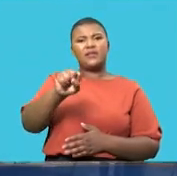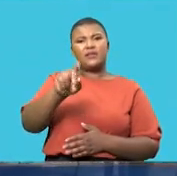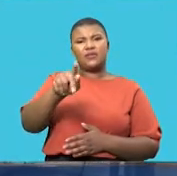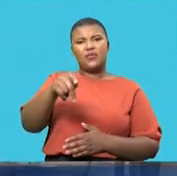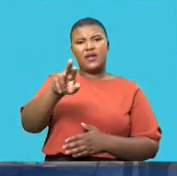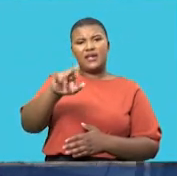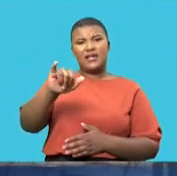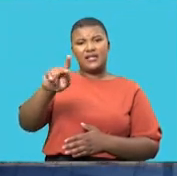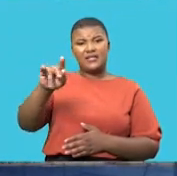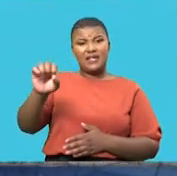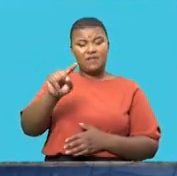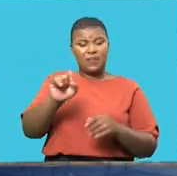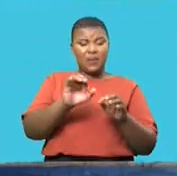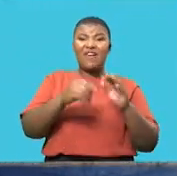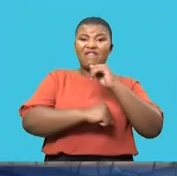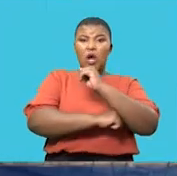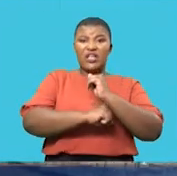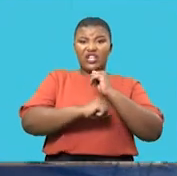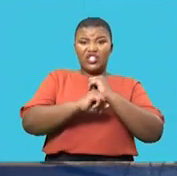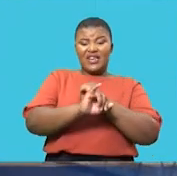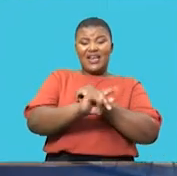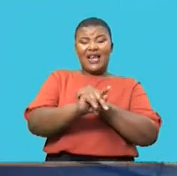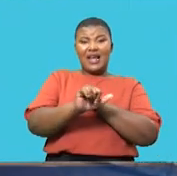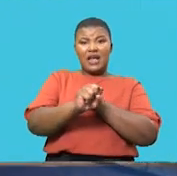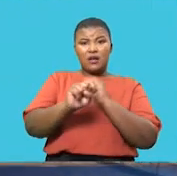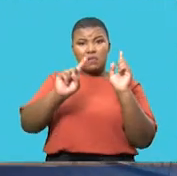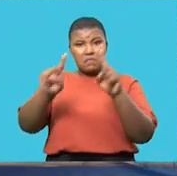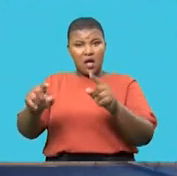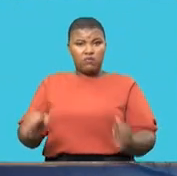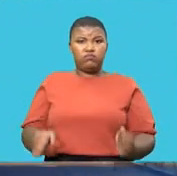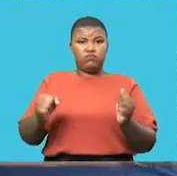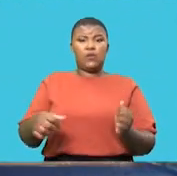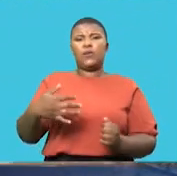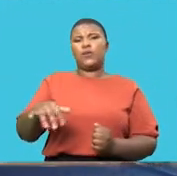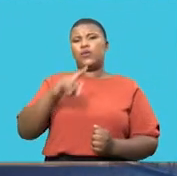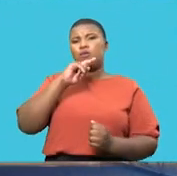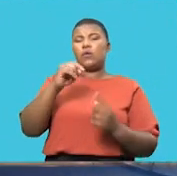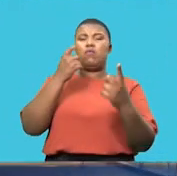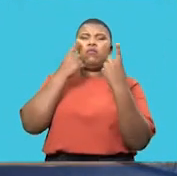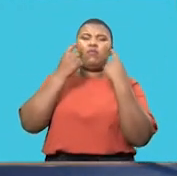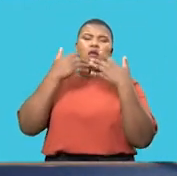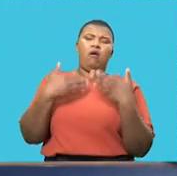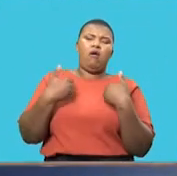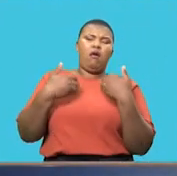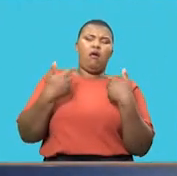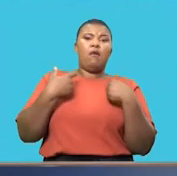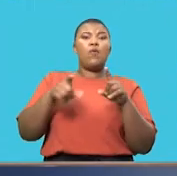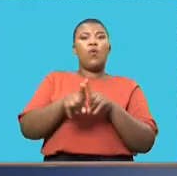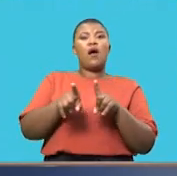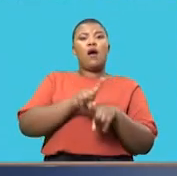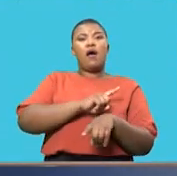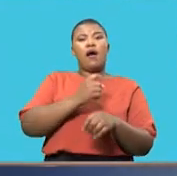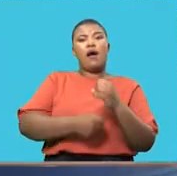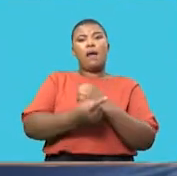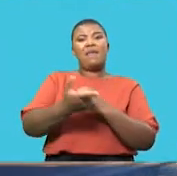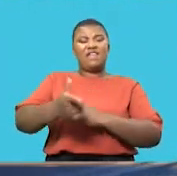ye-Kasihiro Foundation iphendule imithandazo yakhe yeminyaka ngemuva kokuba umama uJane Baza ahlaselwa yisifo sonhlangothi